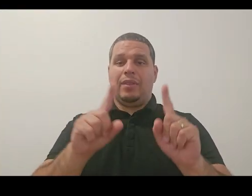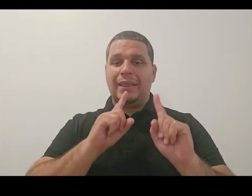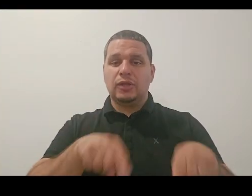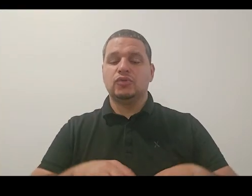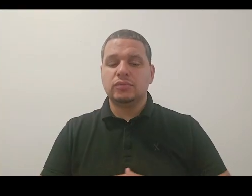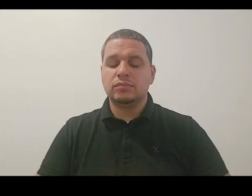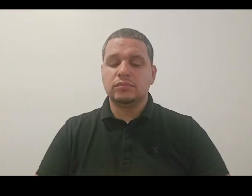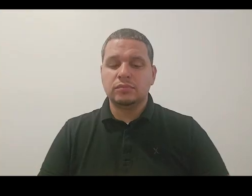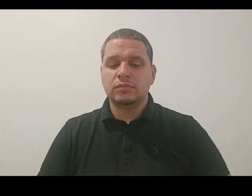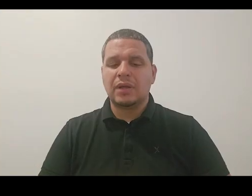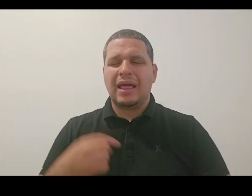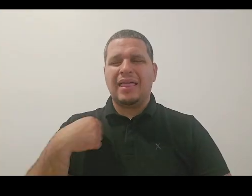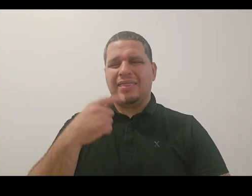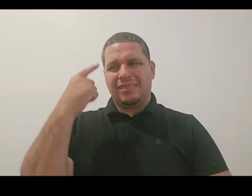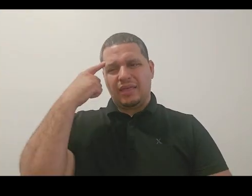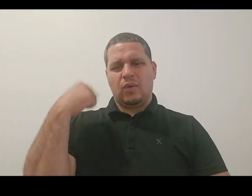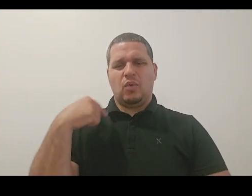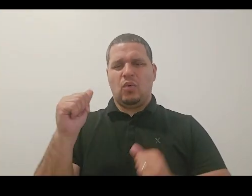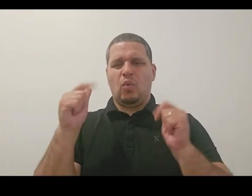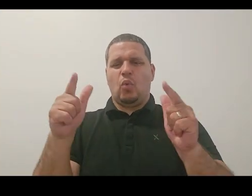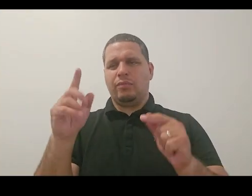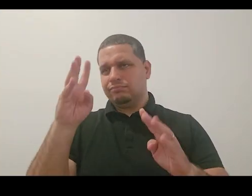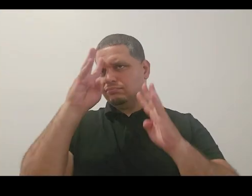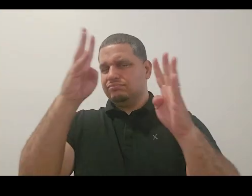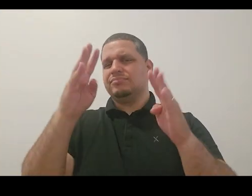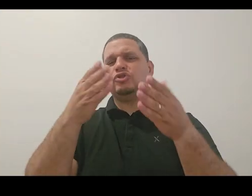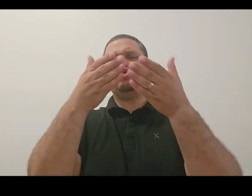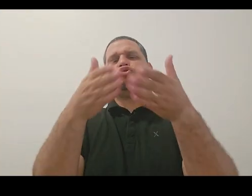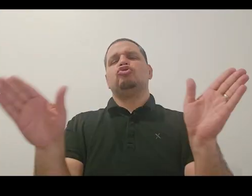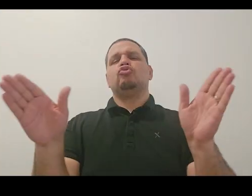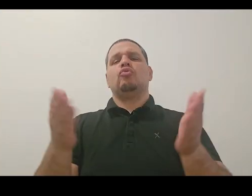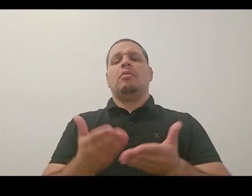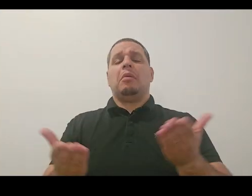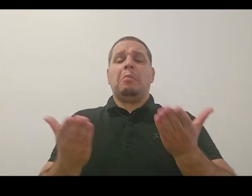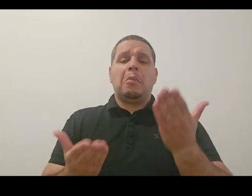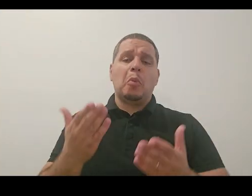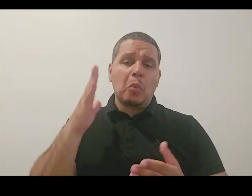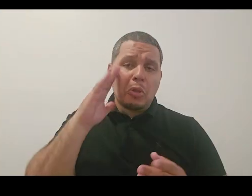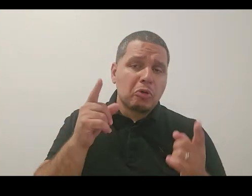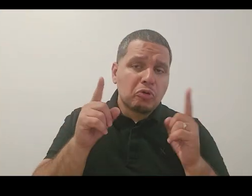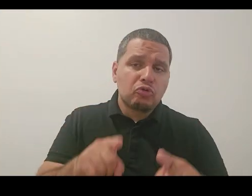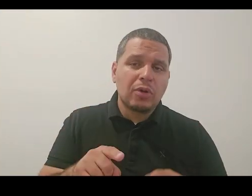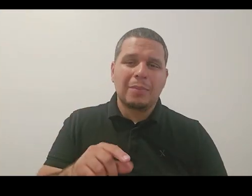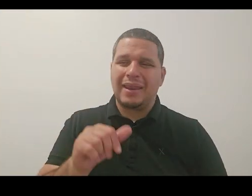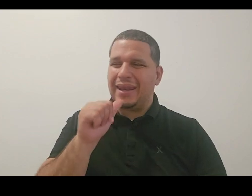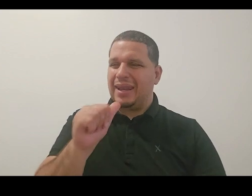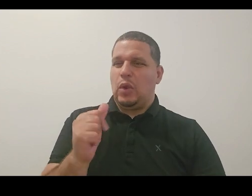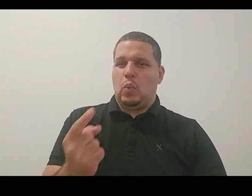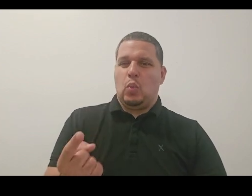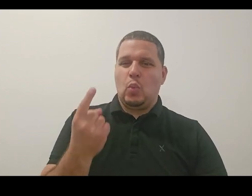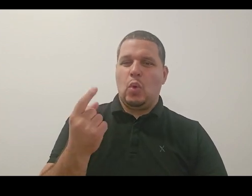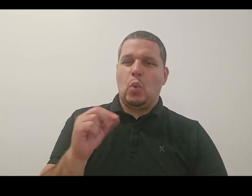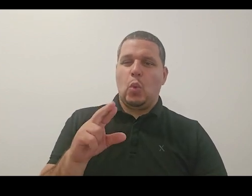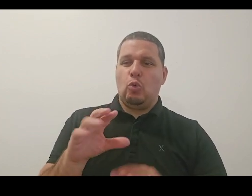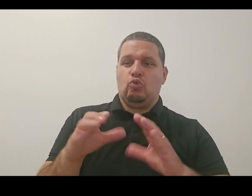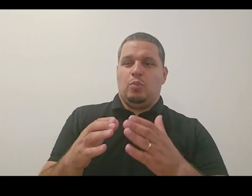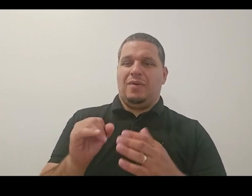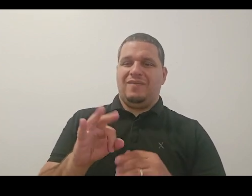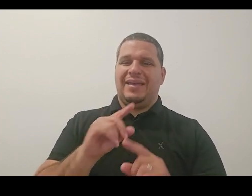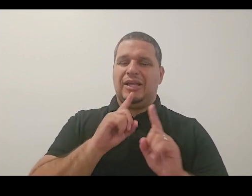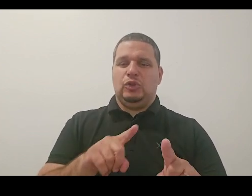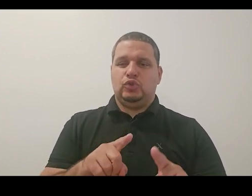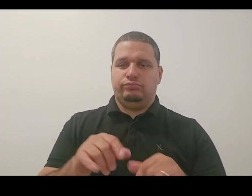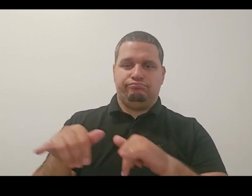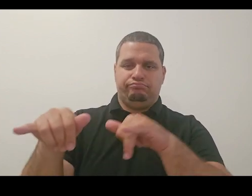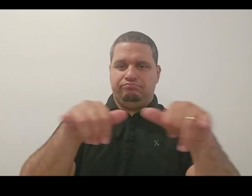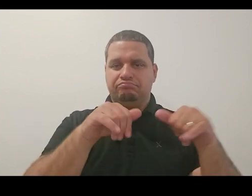size fits all answer. We probably could all come up with a list of general things we might agree with, but there isn't a one